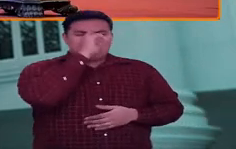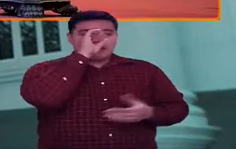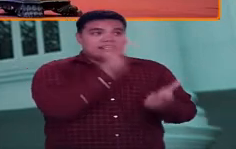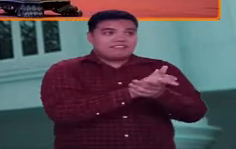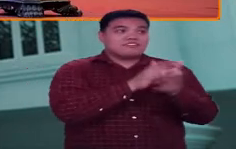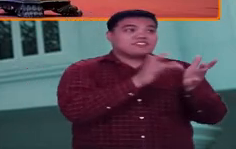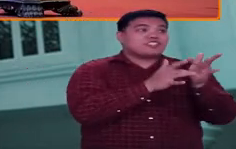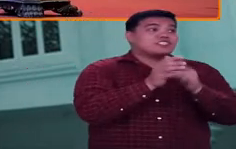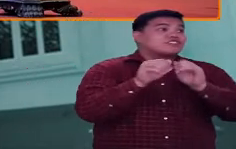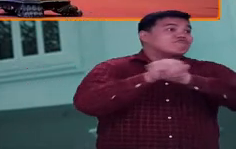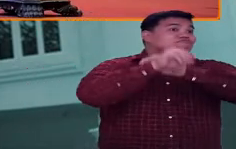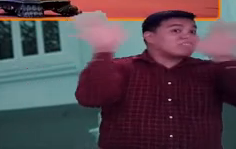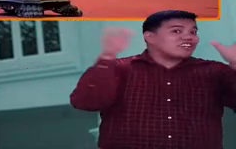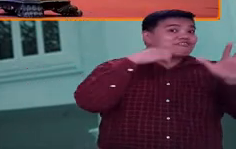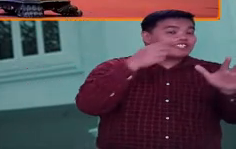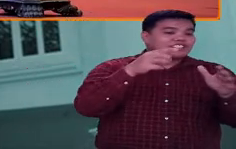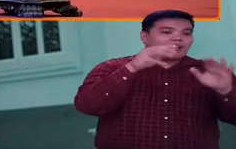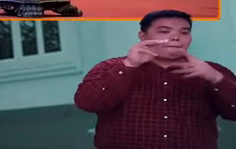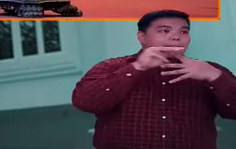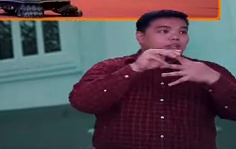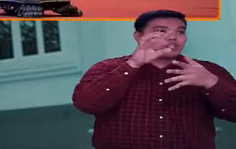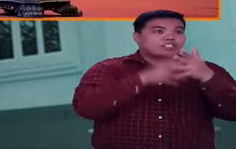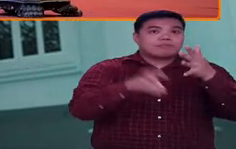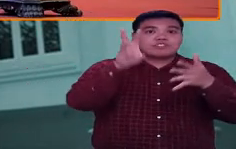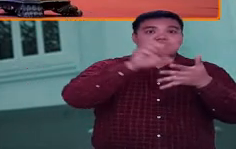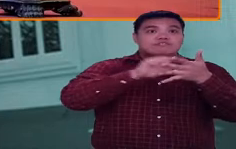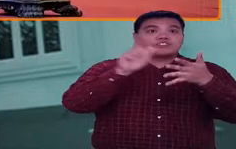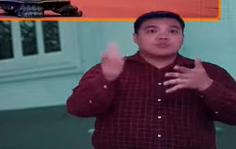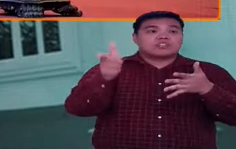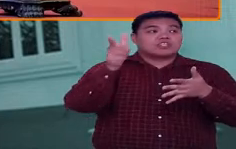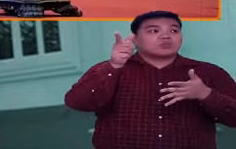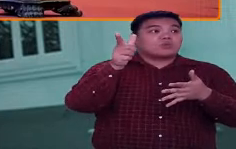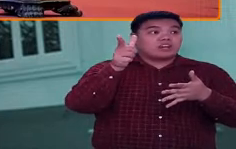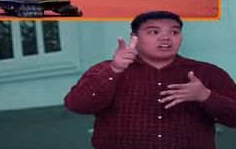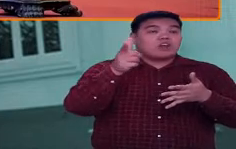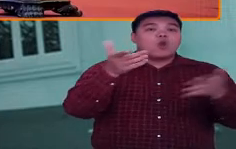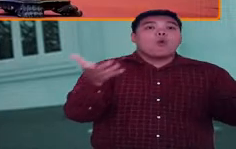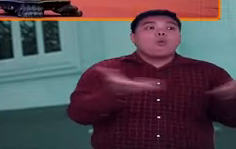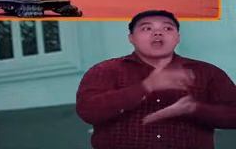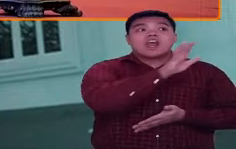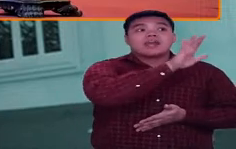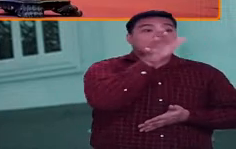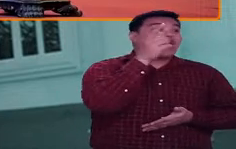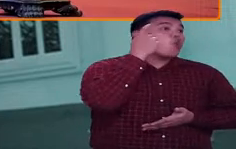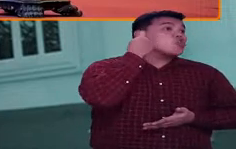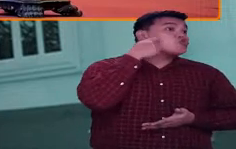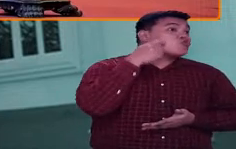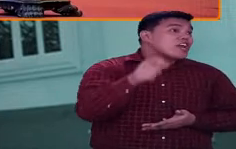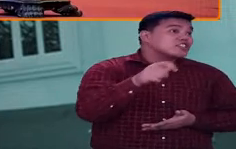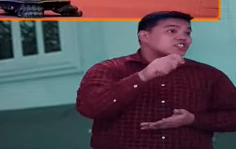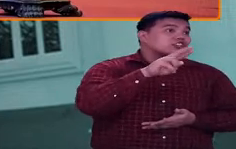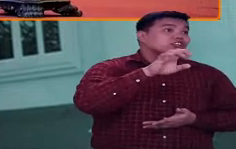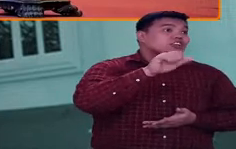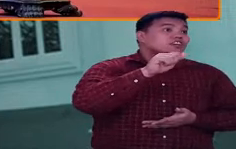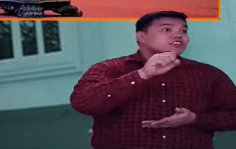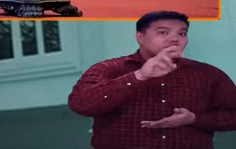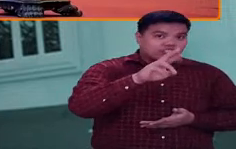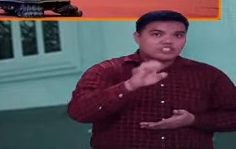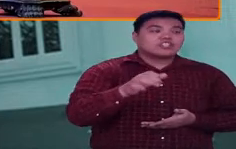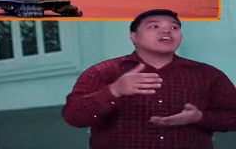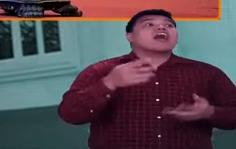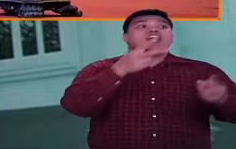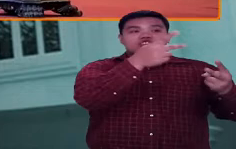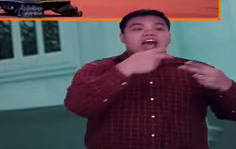clear with what he said in Matthew chapter 6, verse 21. For where your treasure is, there will your